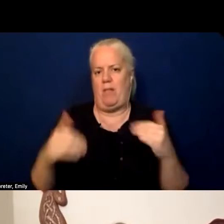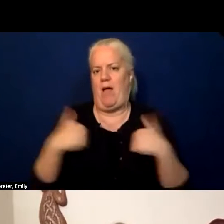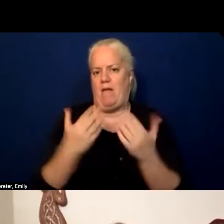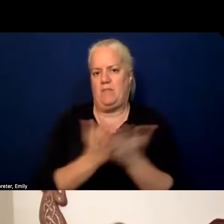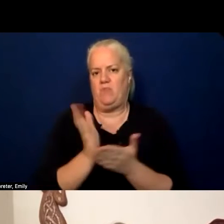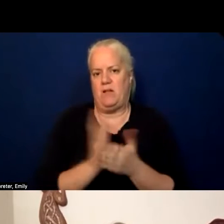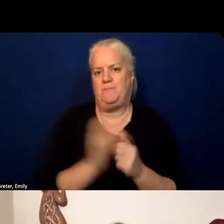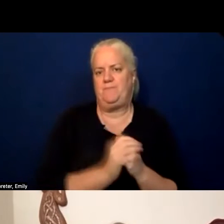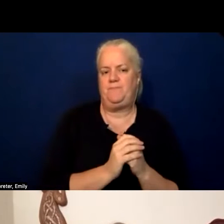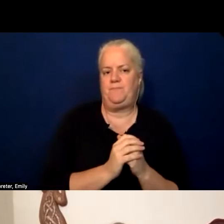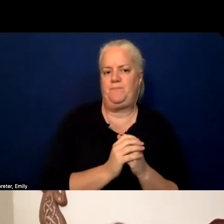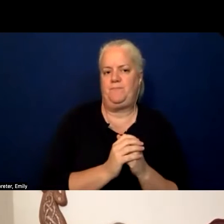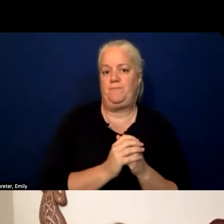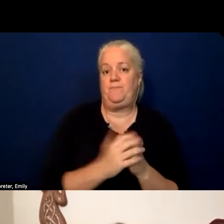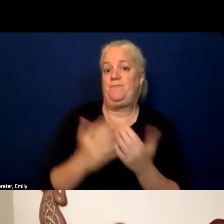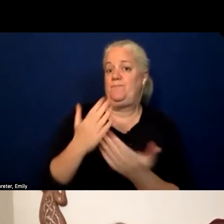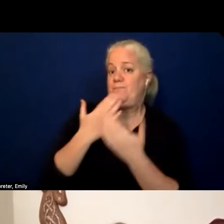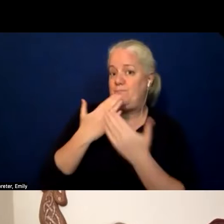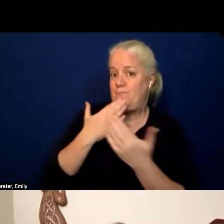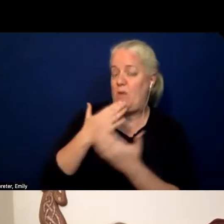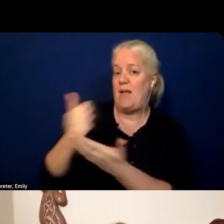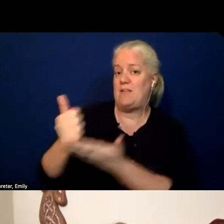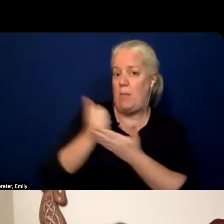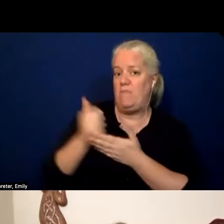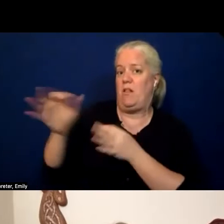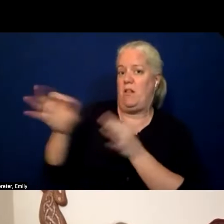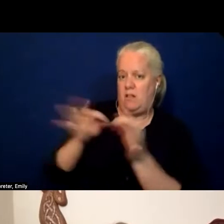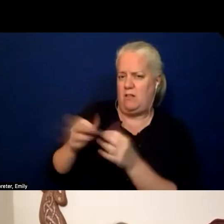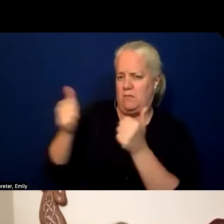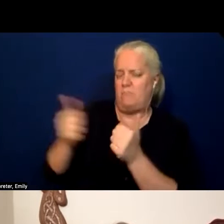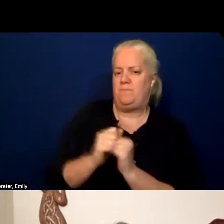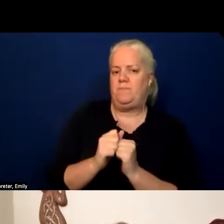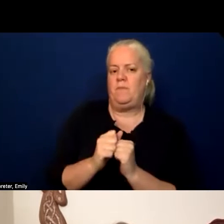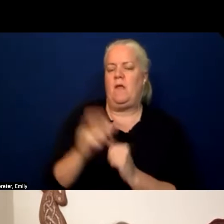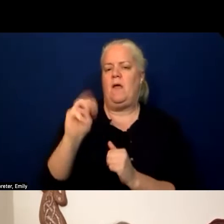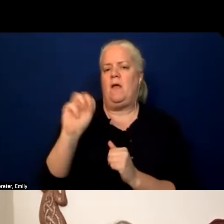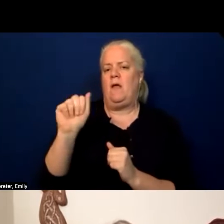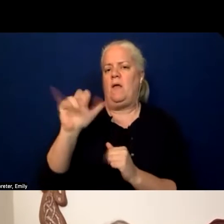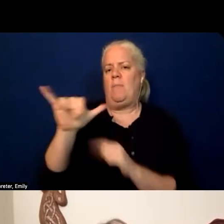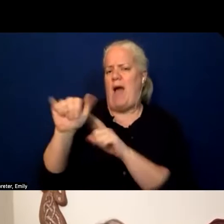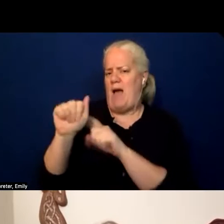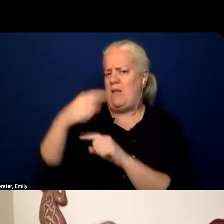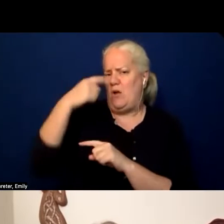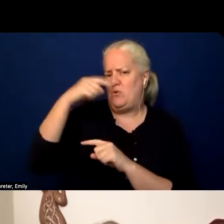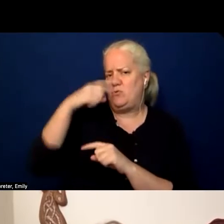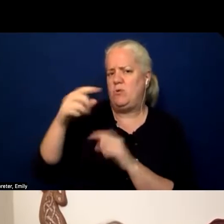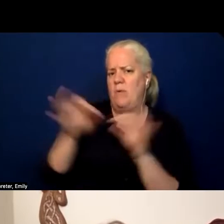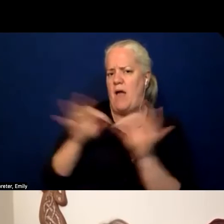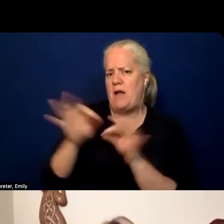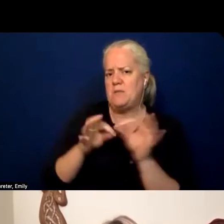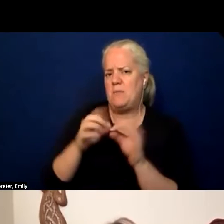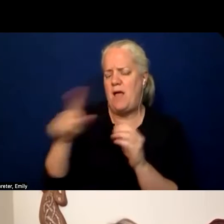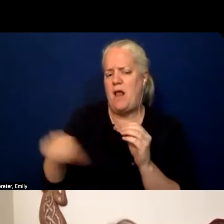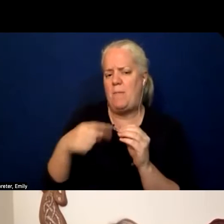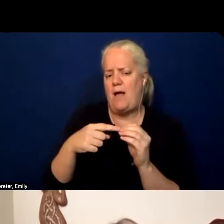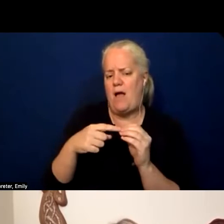Thank you so much. That's really helpful and very interesting. Maya, I'm wondering if you can jump in and just maybe talk a little bit about, I